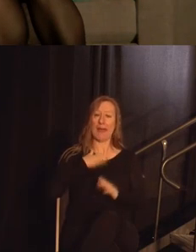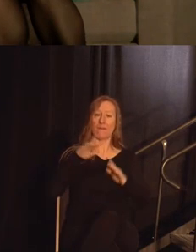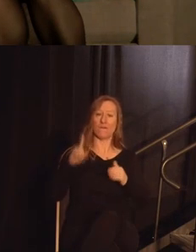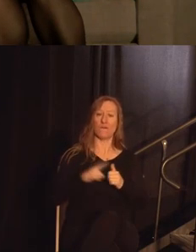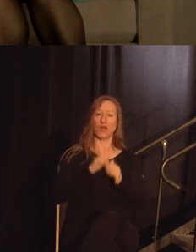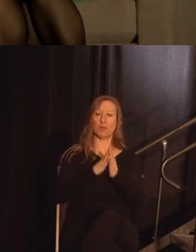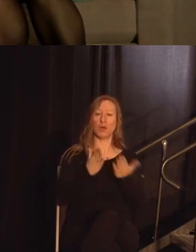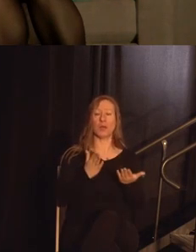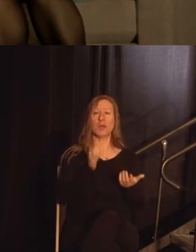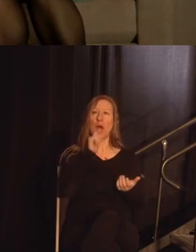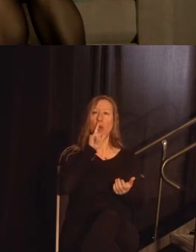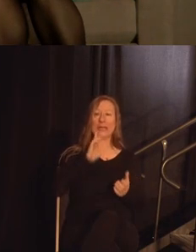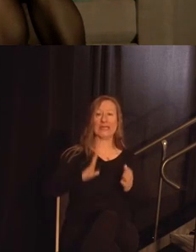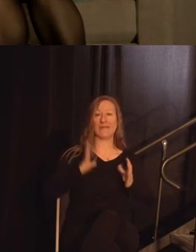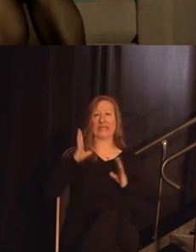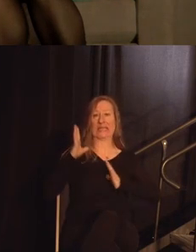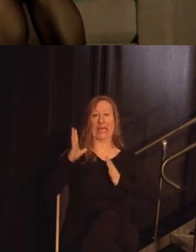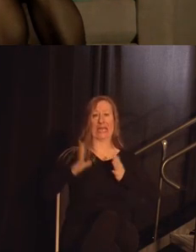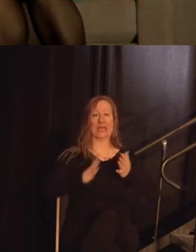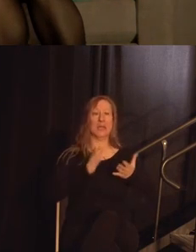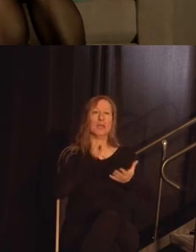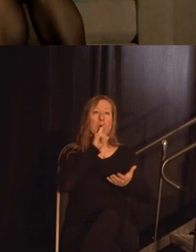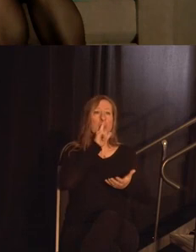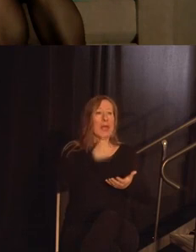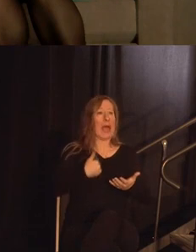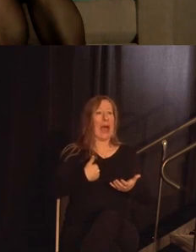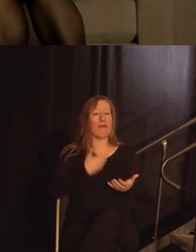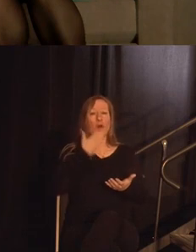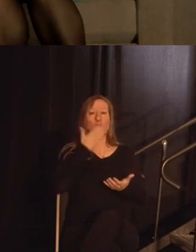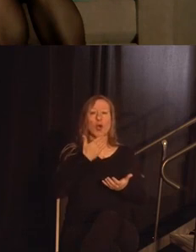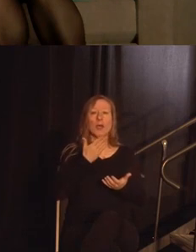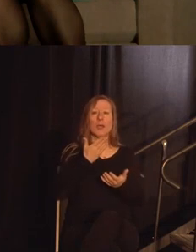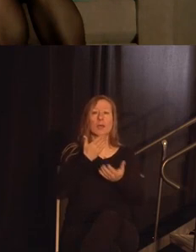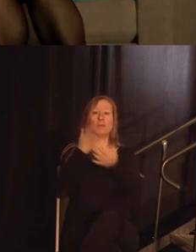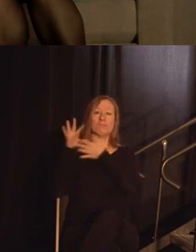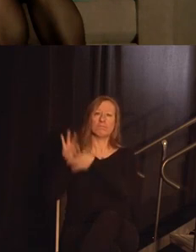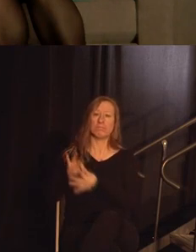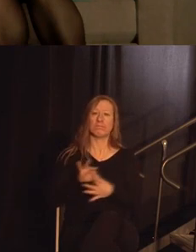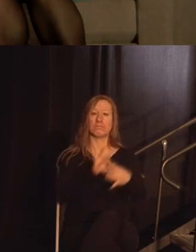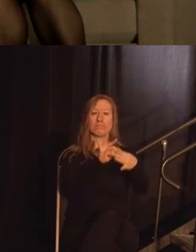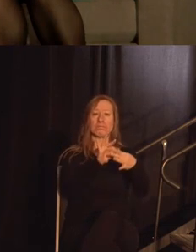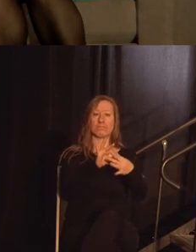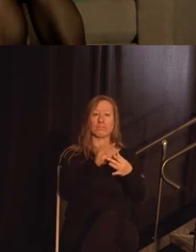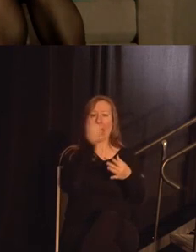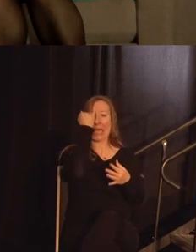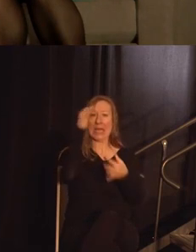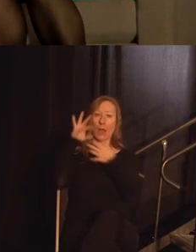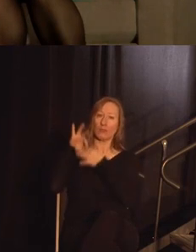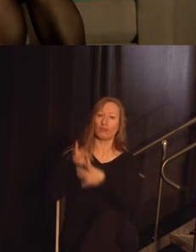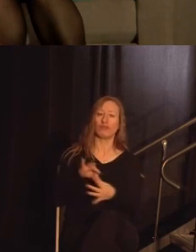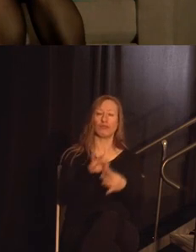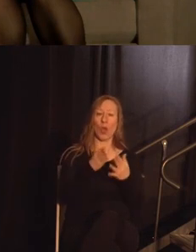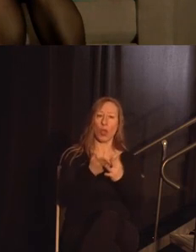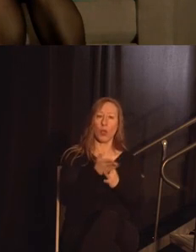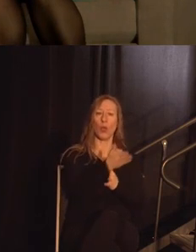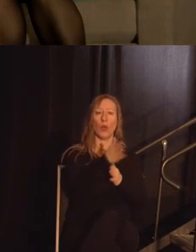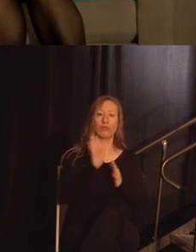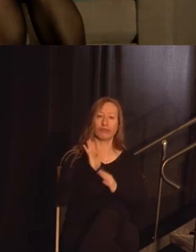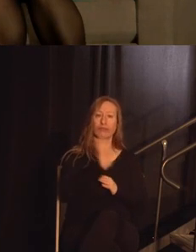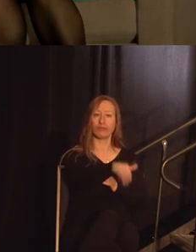where it doesn't have like an elegant through line. It's like, I wrote down all my